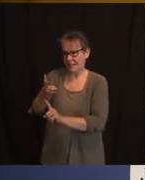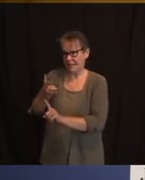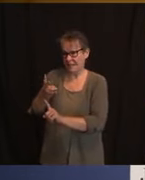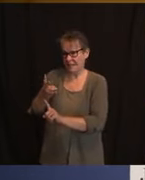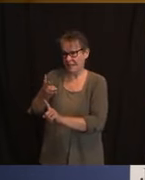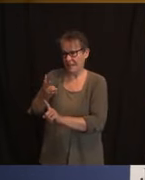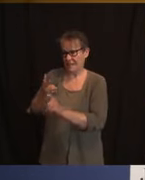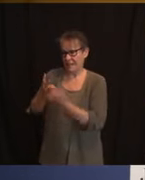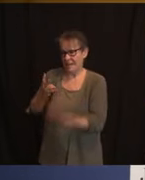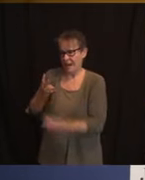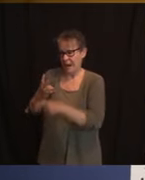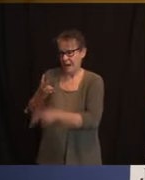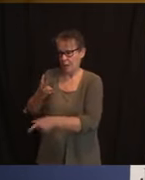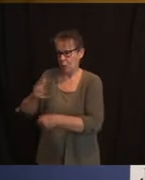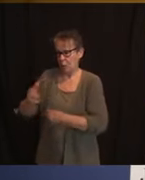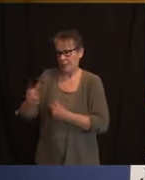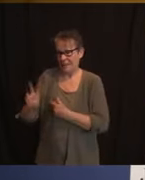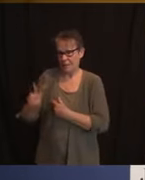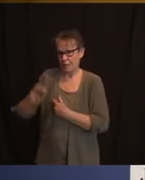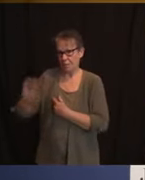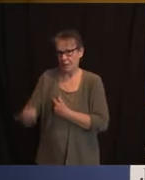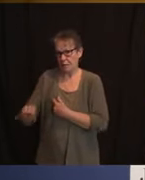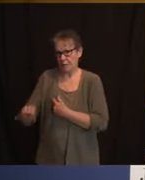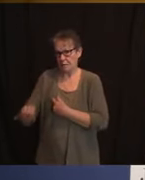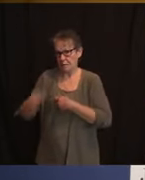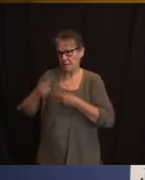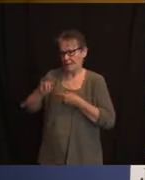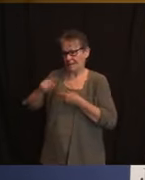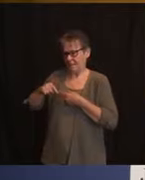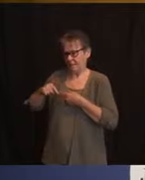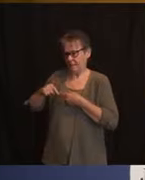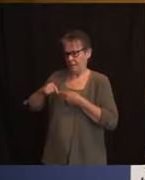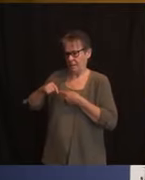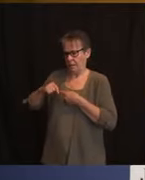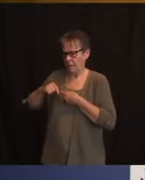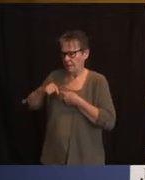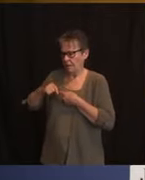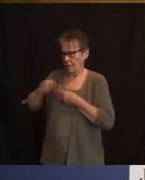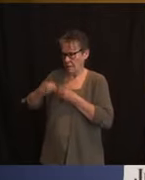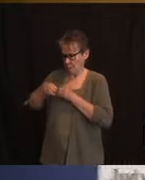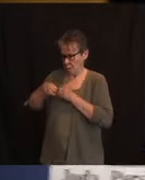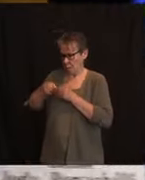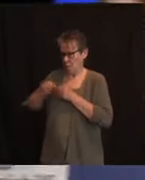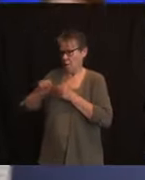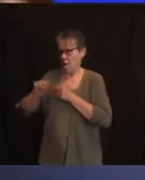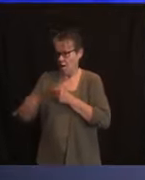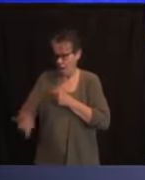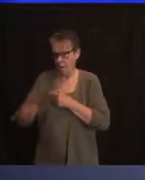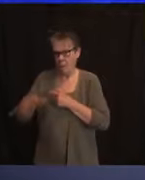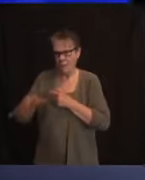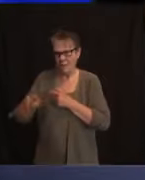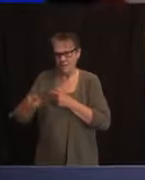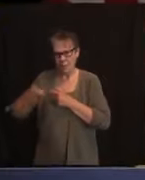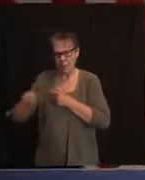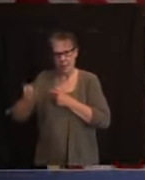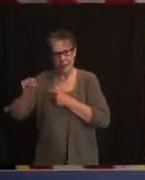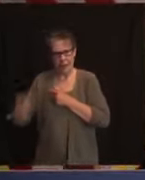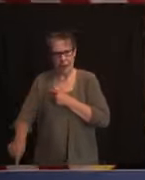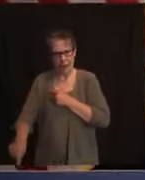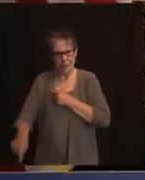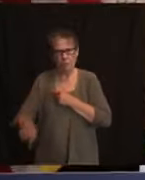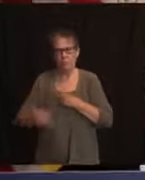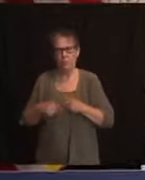report. Stay connected, stay safe, and stay healthy. Thank you. Judy, thank you, and amen on the hospitals and